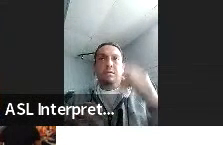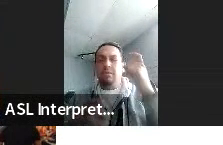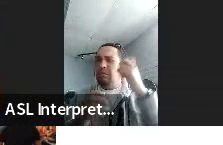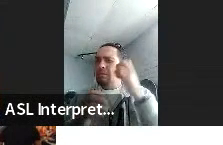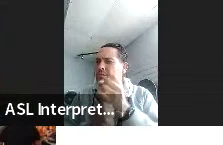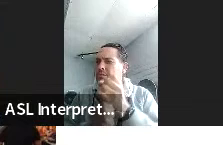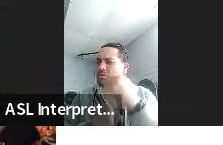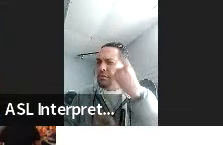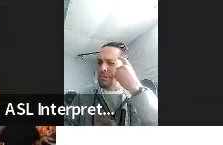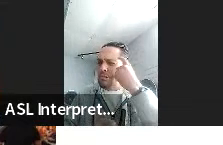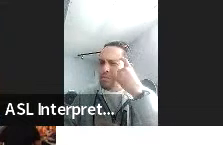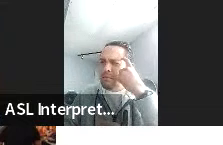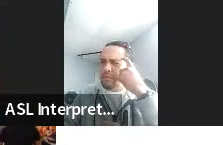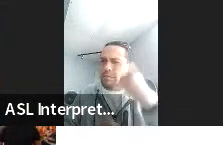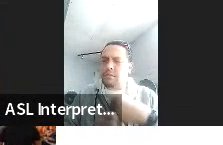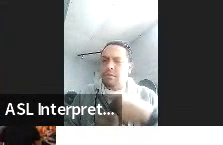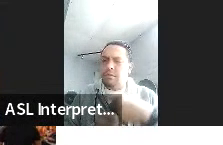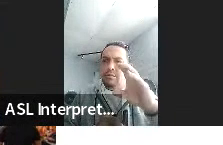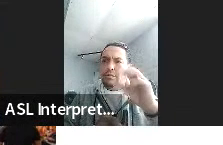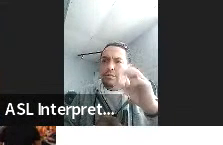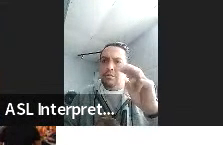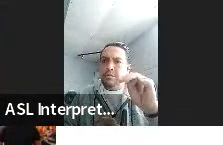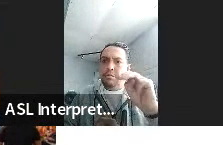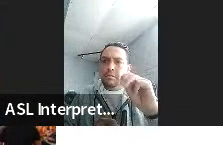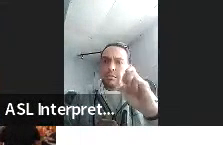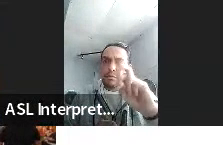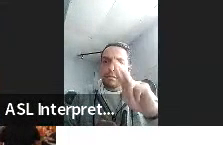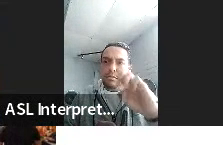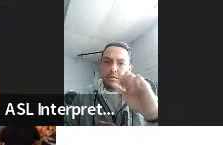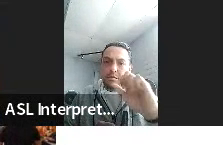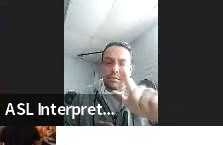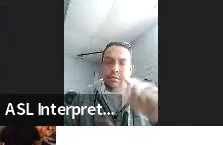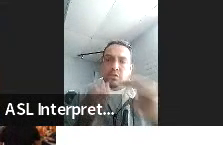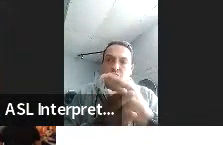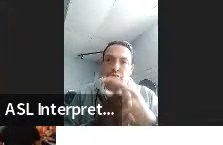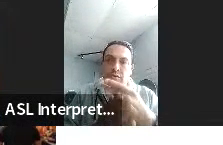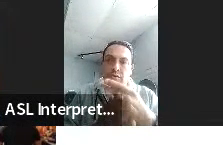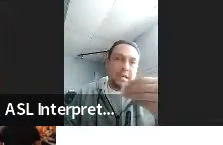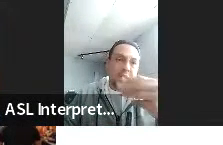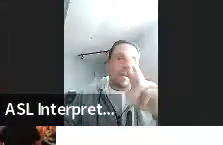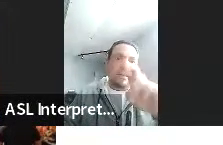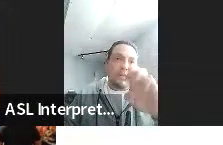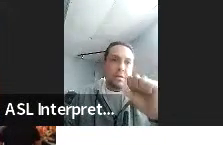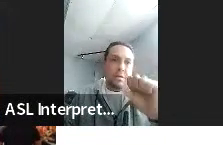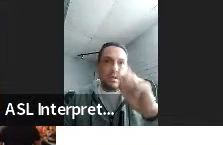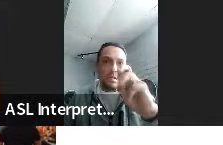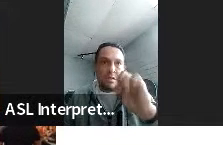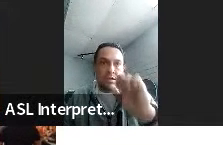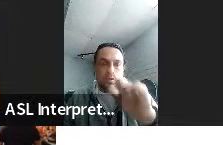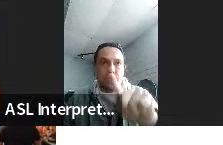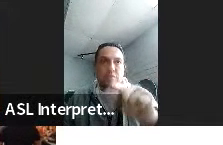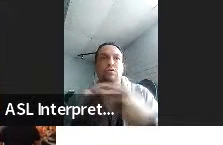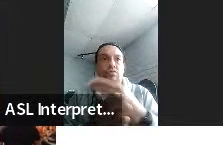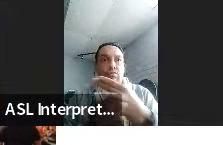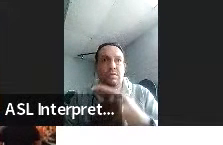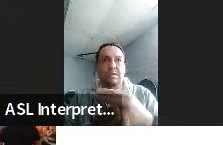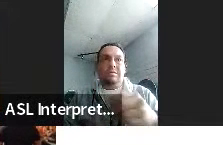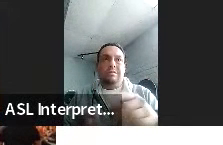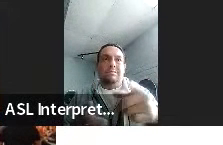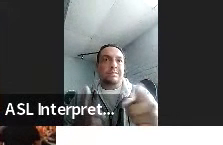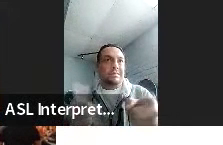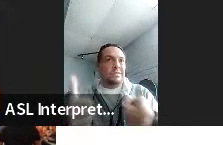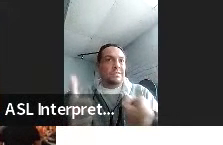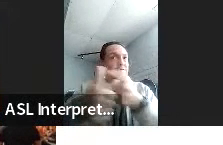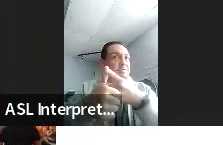commercial uses and residential uses to be allowed in the same building. The first example is in lower density commercial areas, where today you can